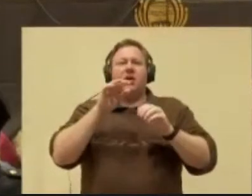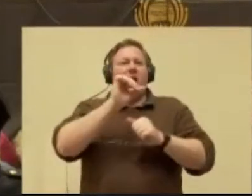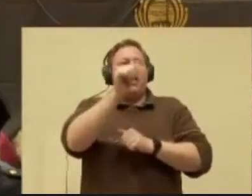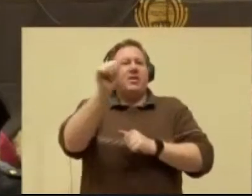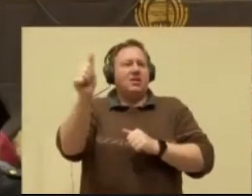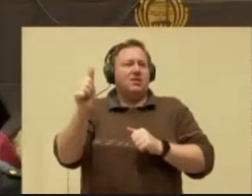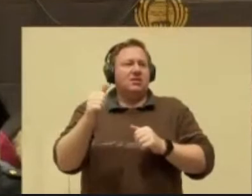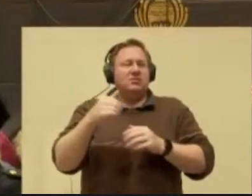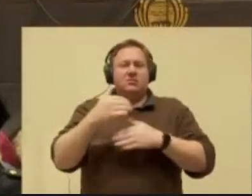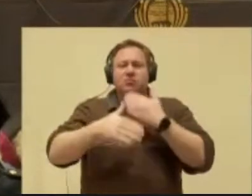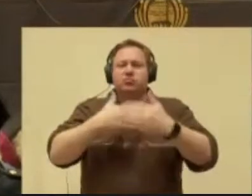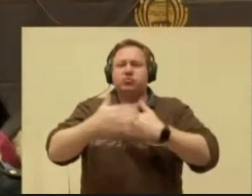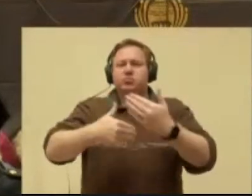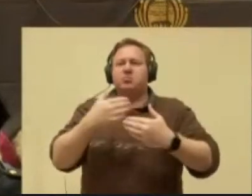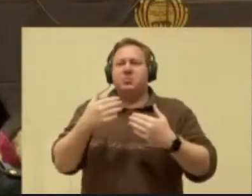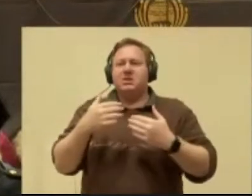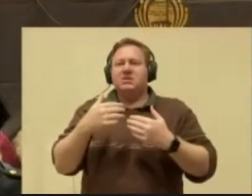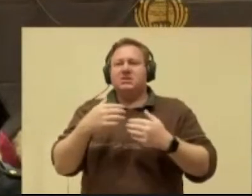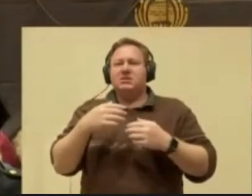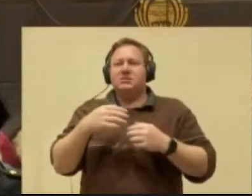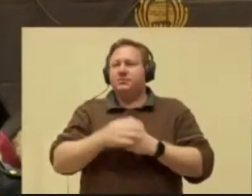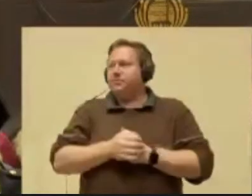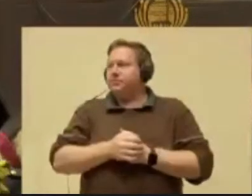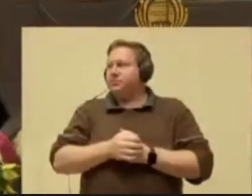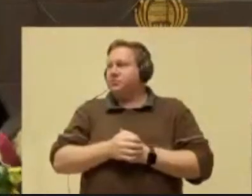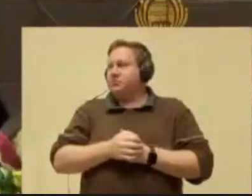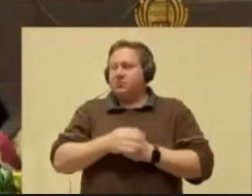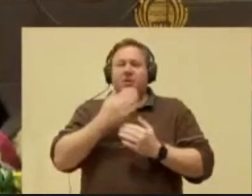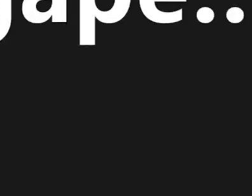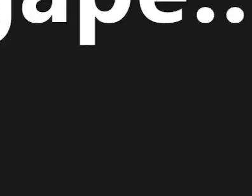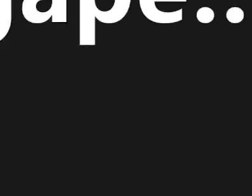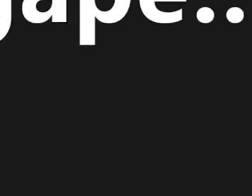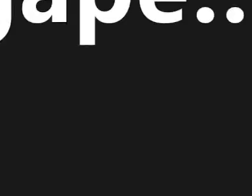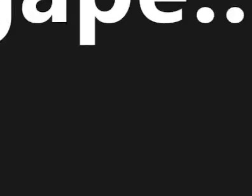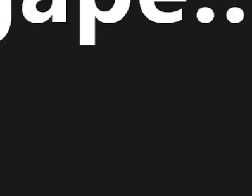you this year you can proceed just take the time and darling